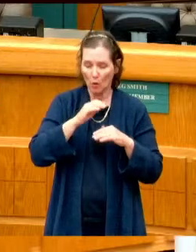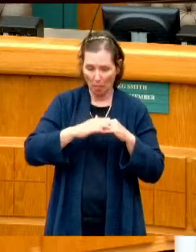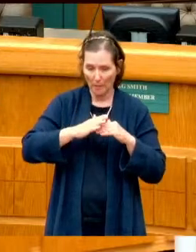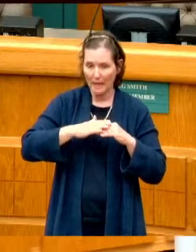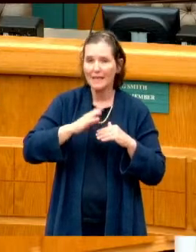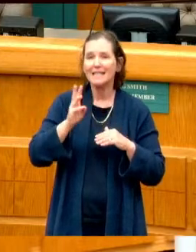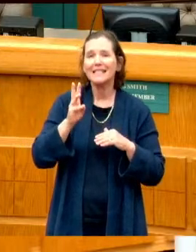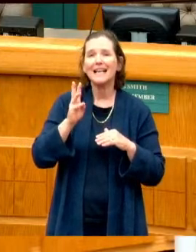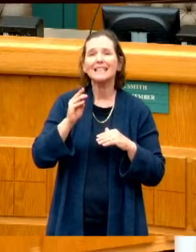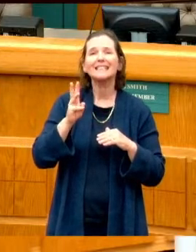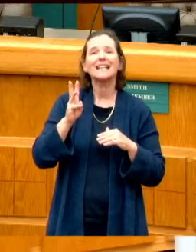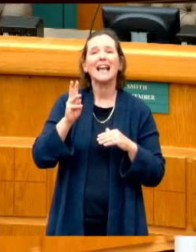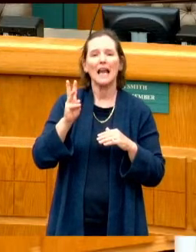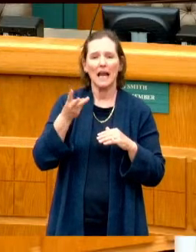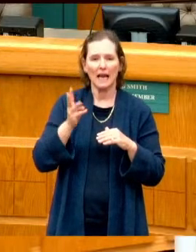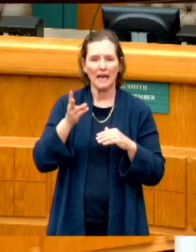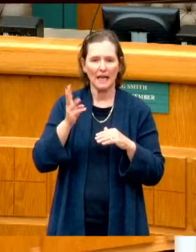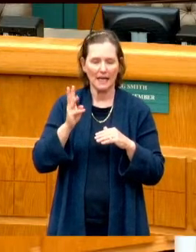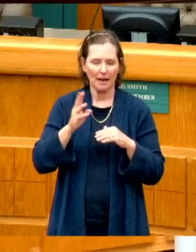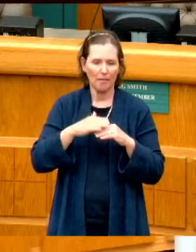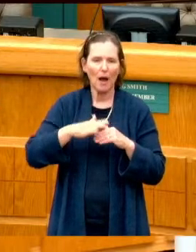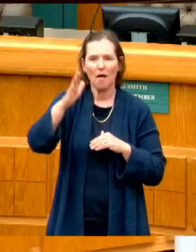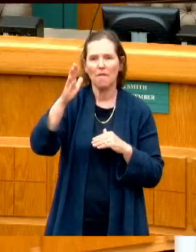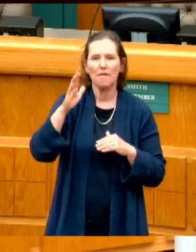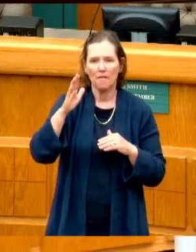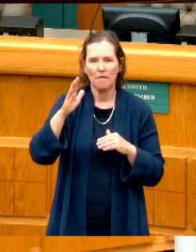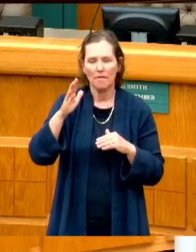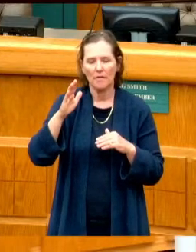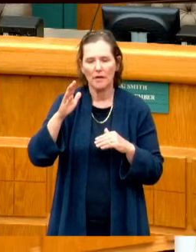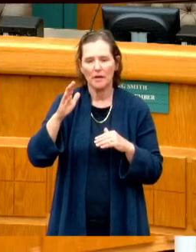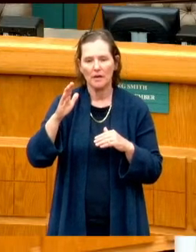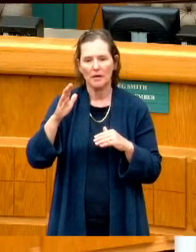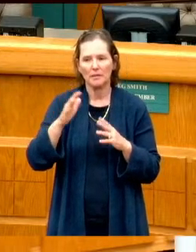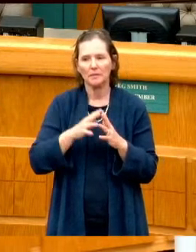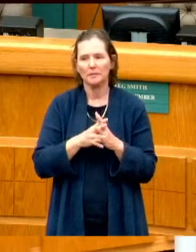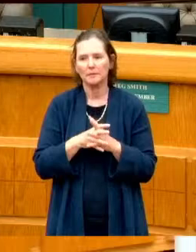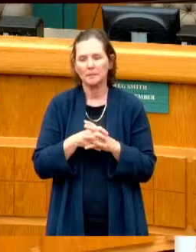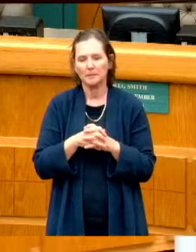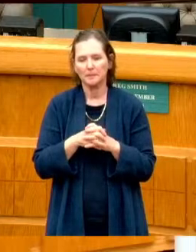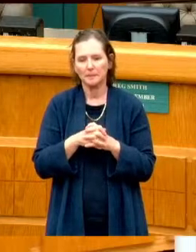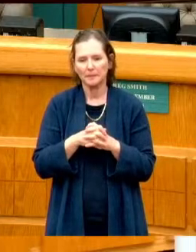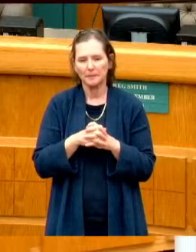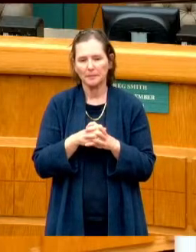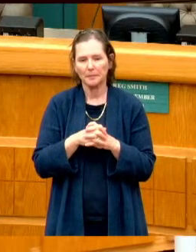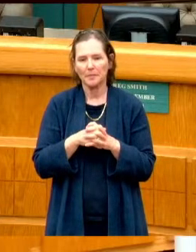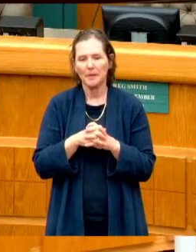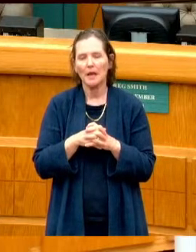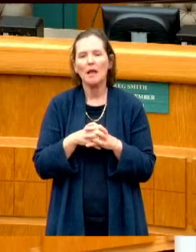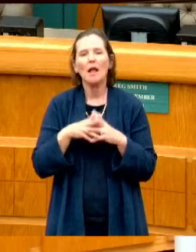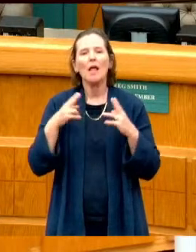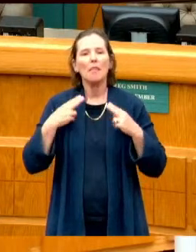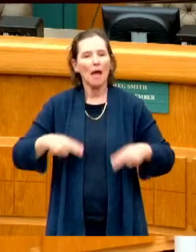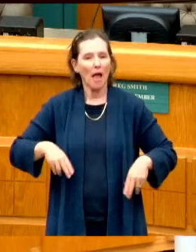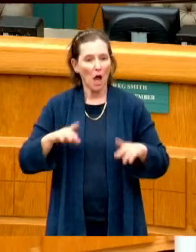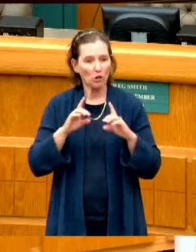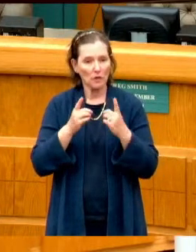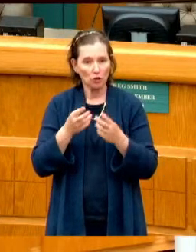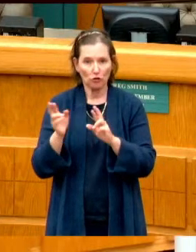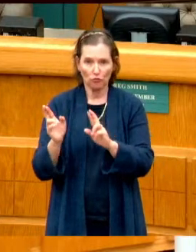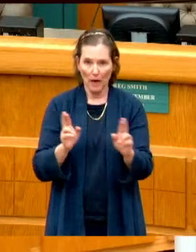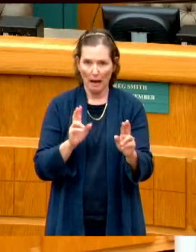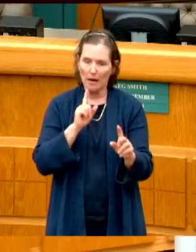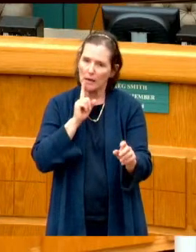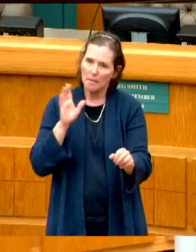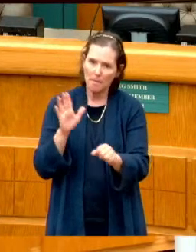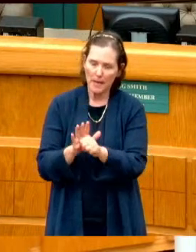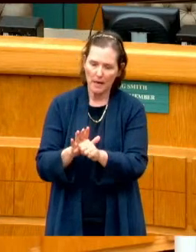16-year-old is not an adult, we still include them in the vaccine eligibility. The health district is ready and committed to continue to